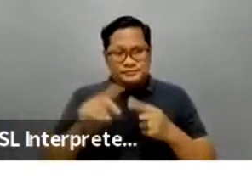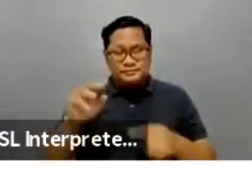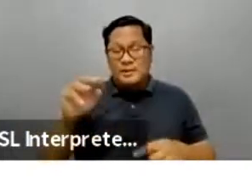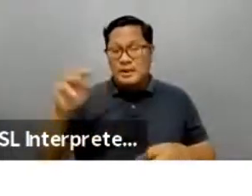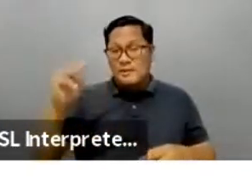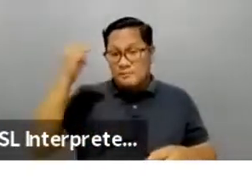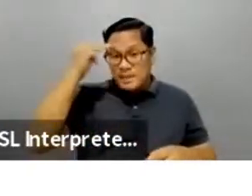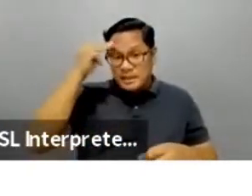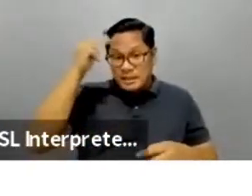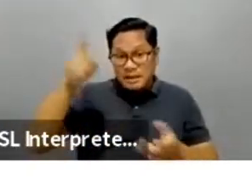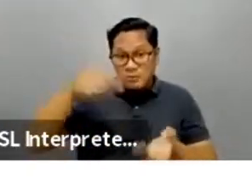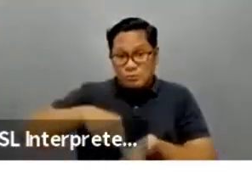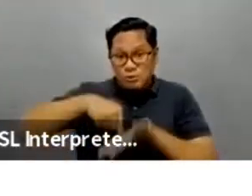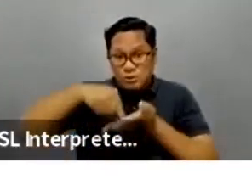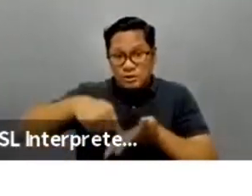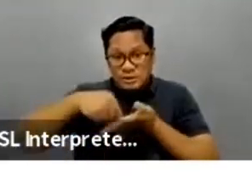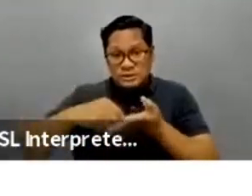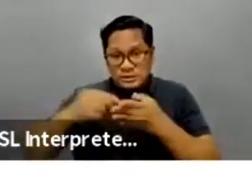those actions.